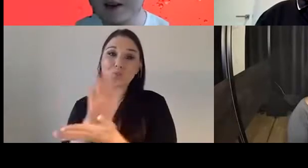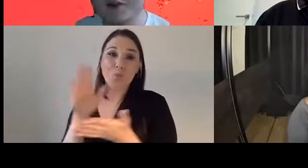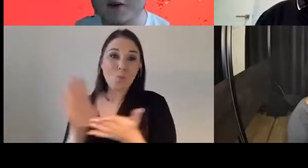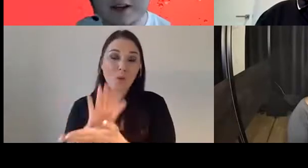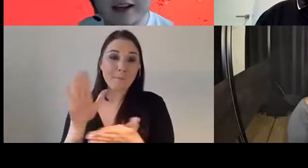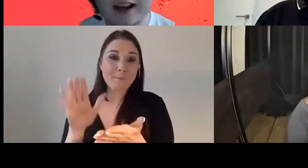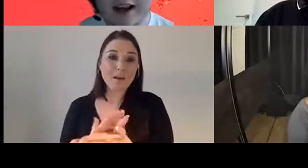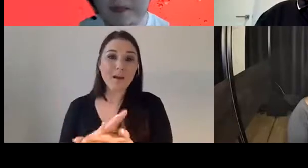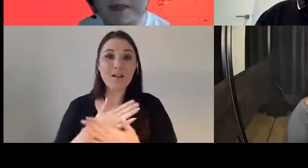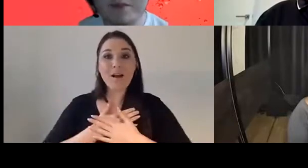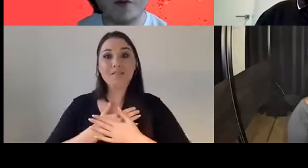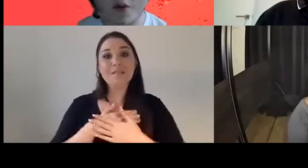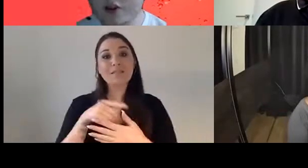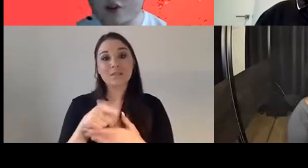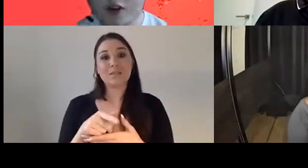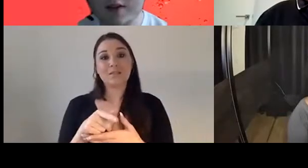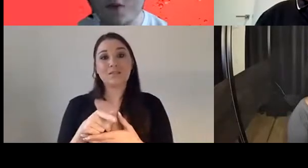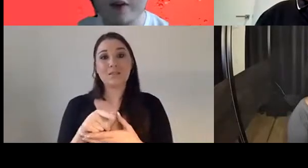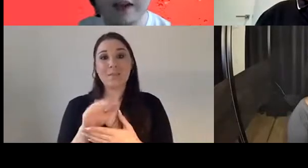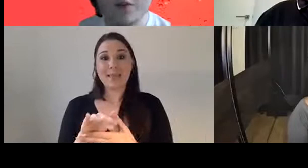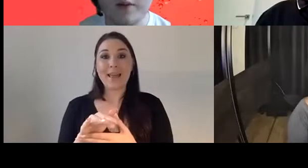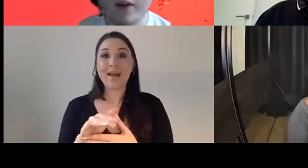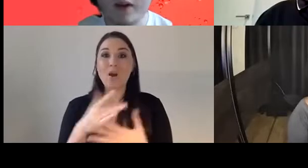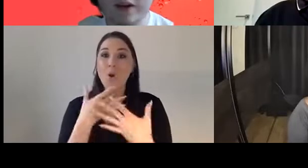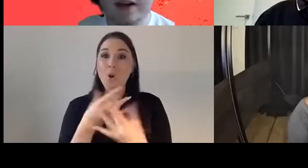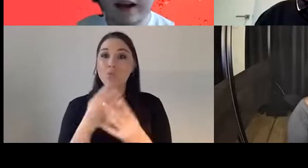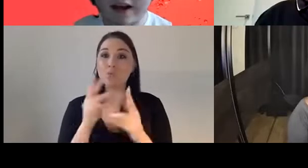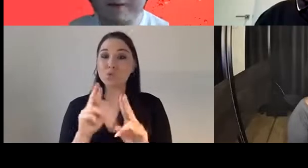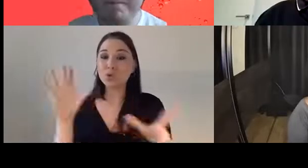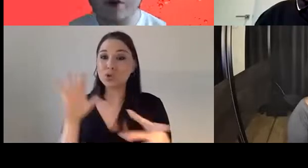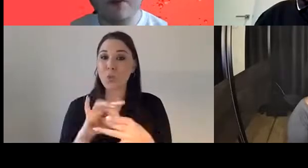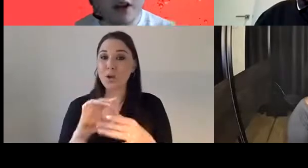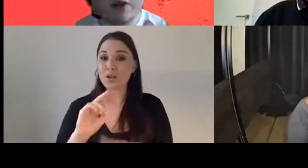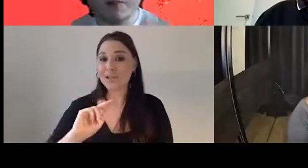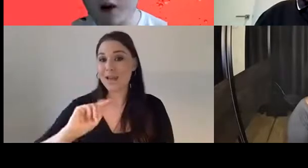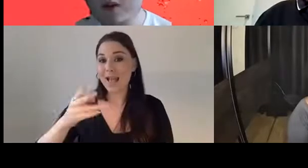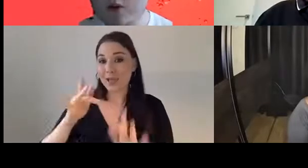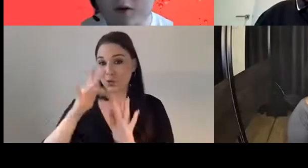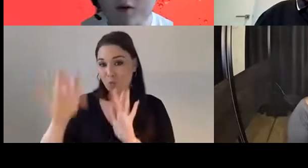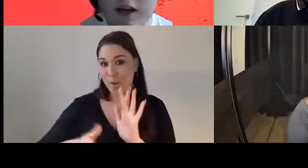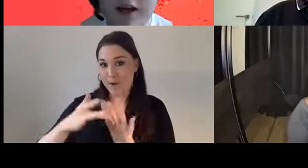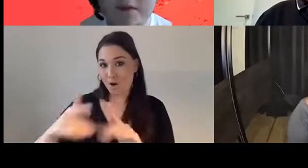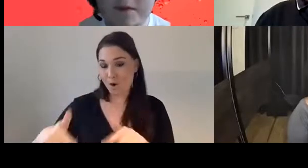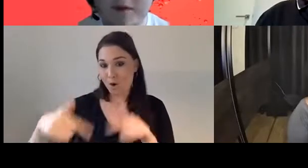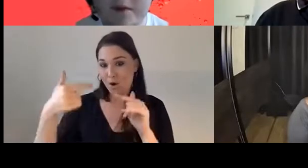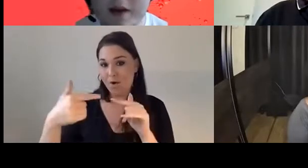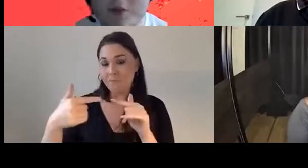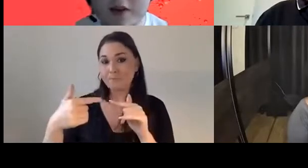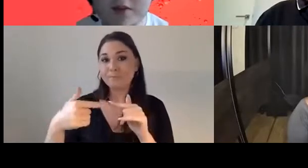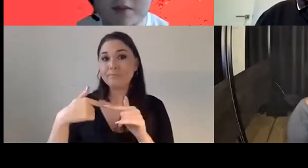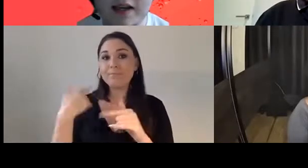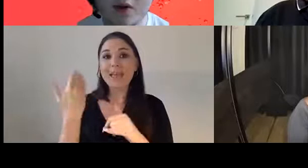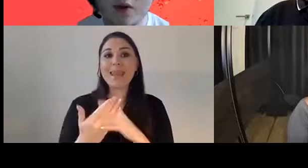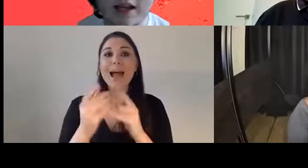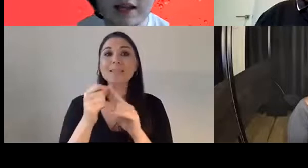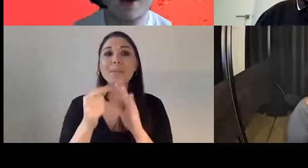being here as well. But we hope you can join us for our next webinar. We have a closing poll as well for as we're